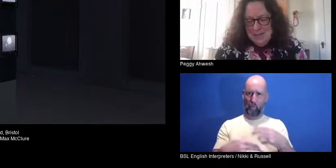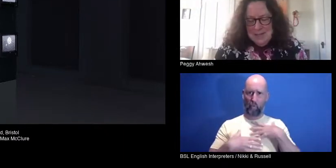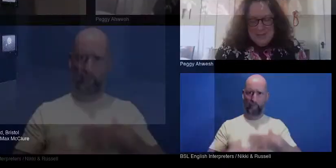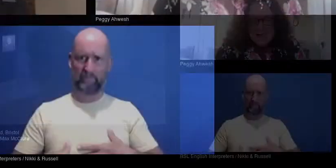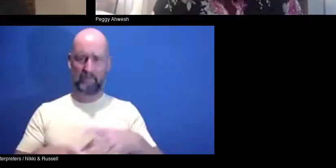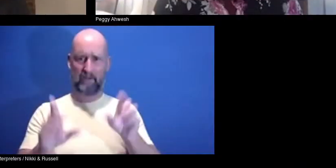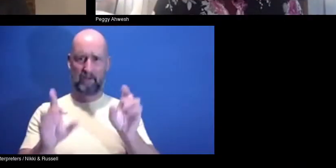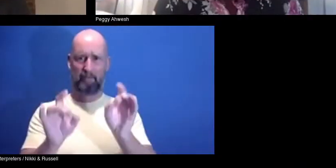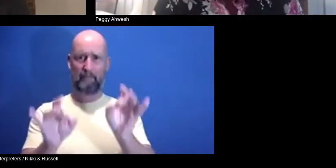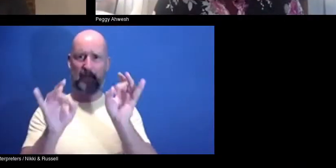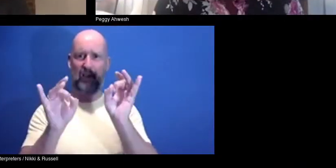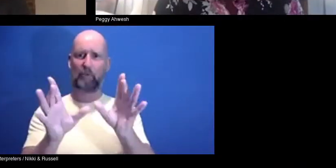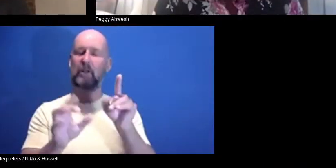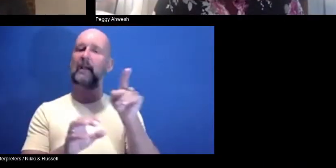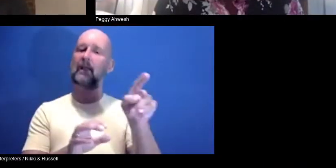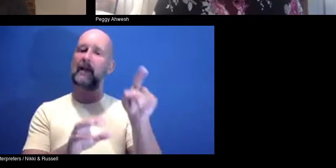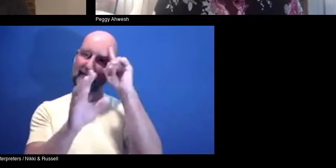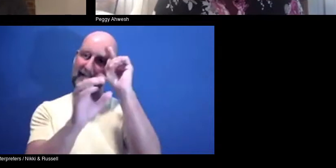It's this idea that